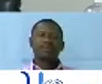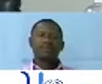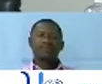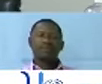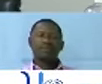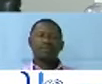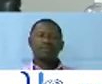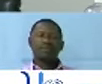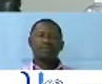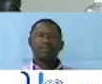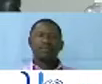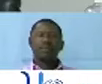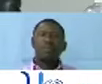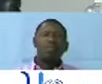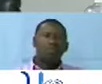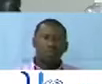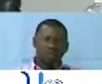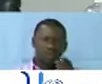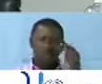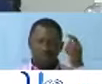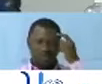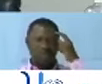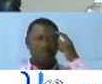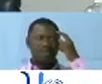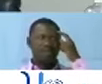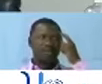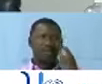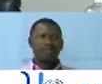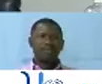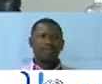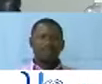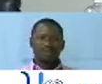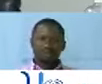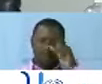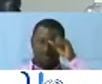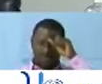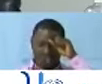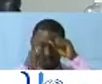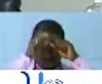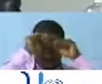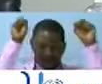before we move on, why do you think the state was